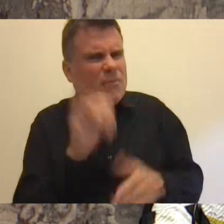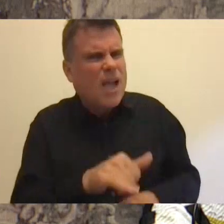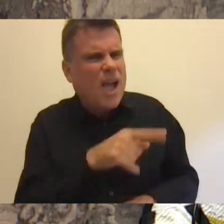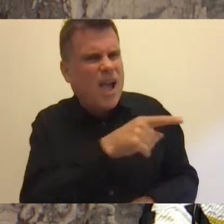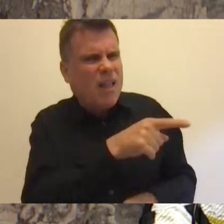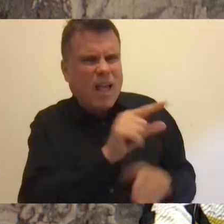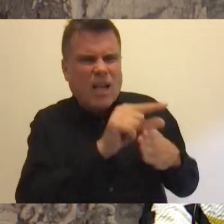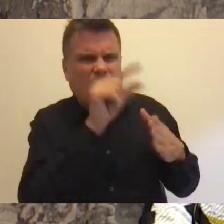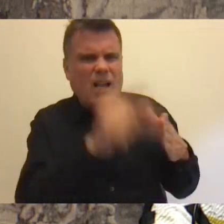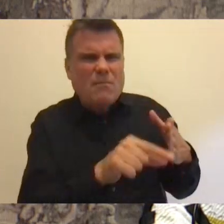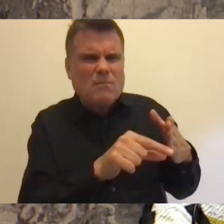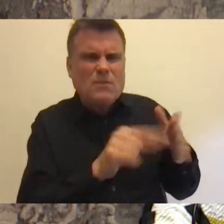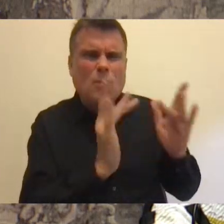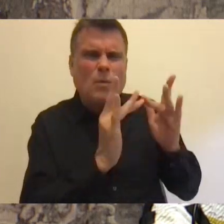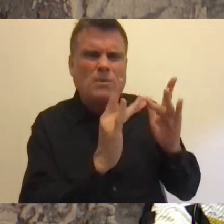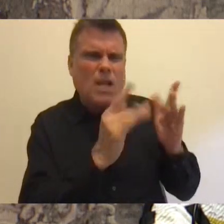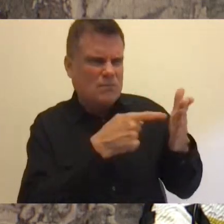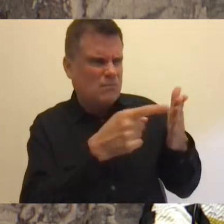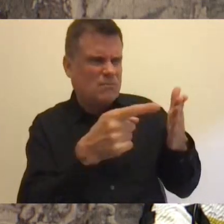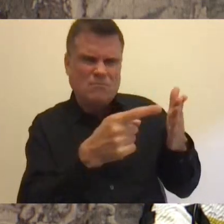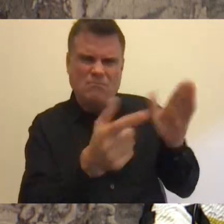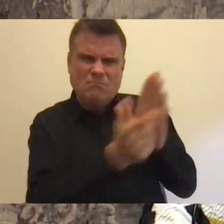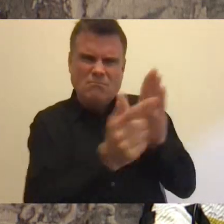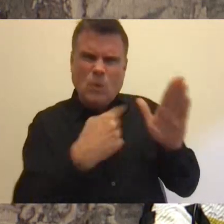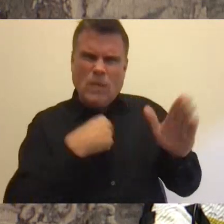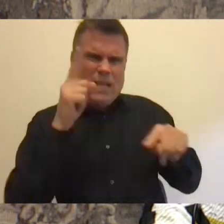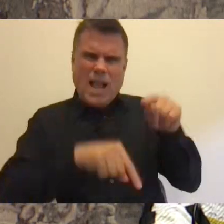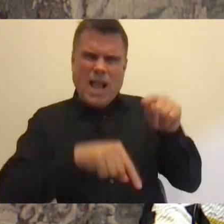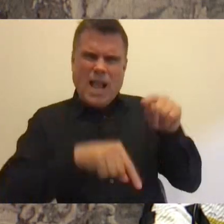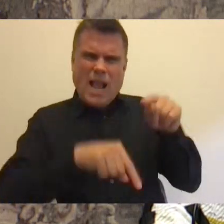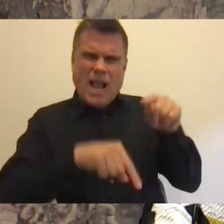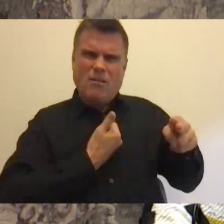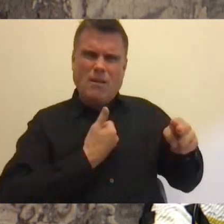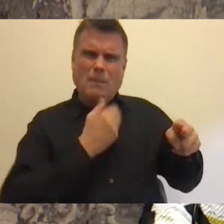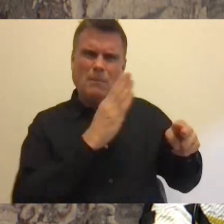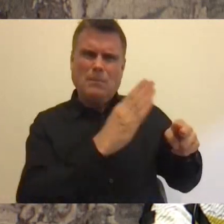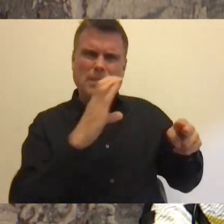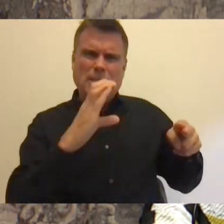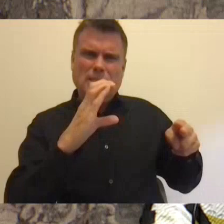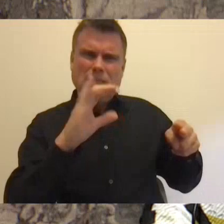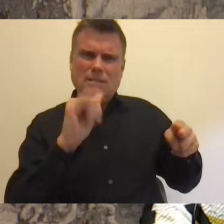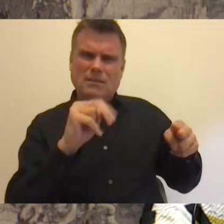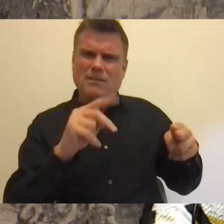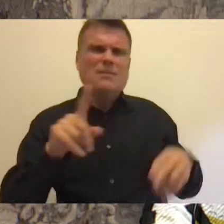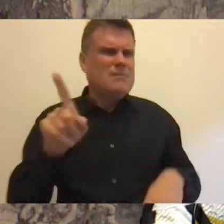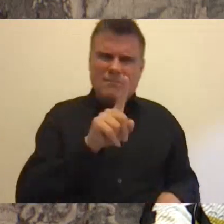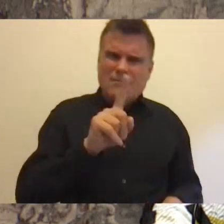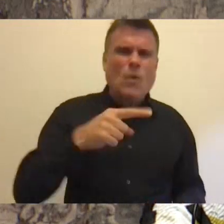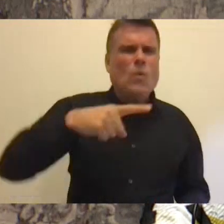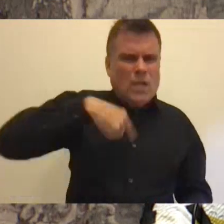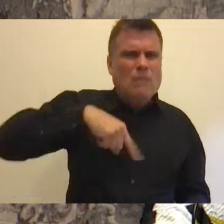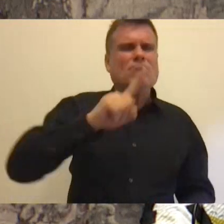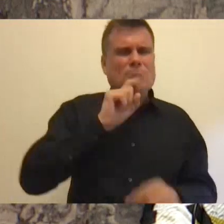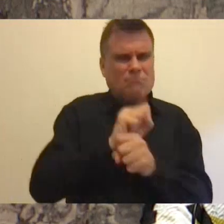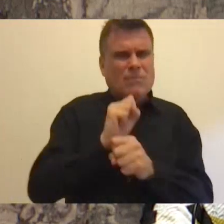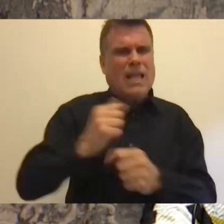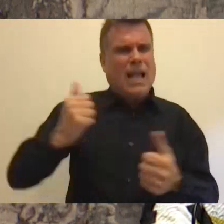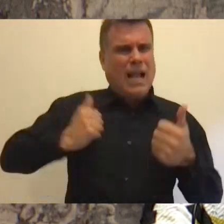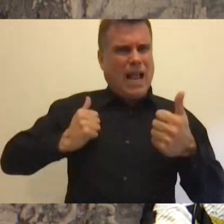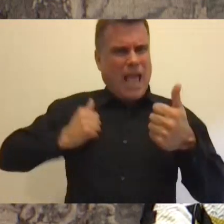We're all Canadians. We're all British Columbians. And we've got bigger problems to